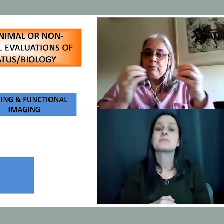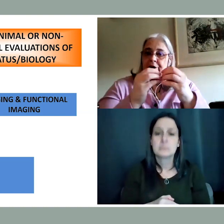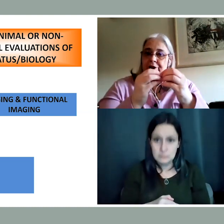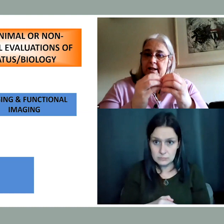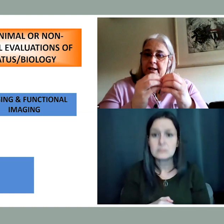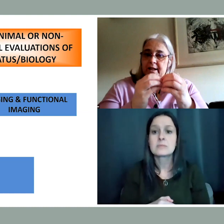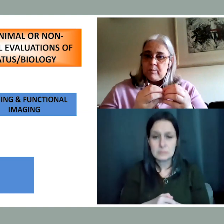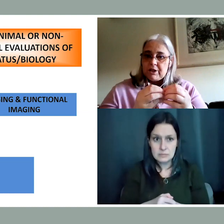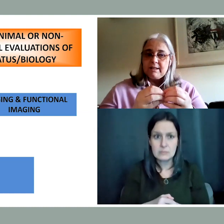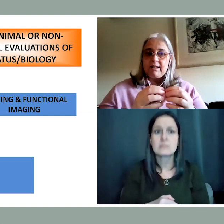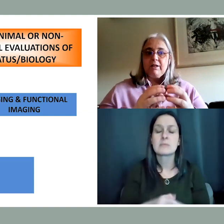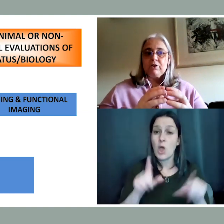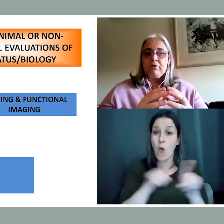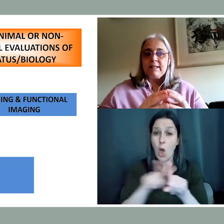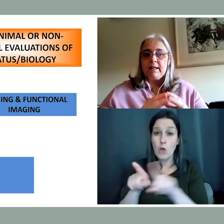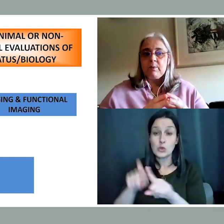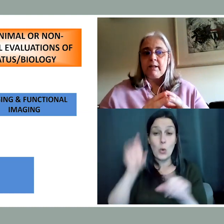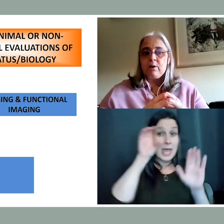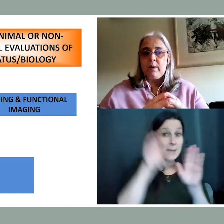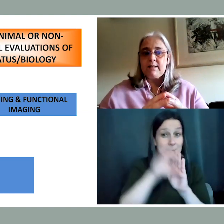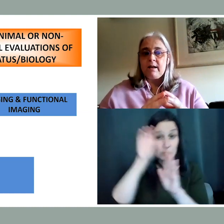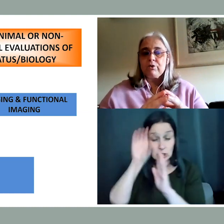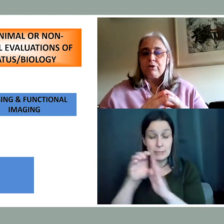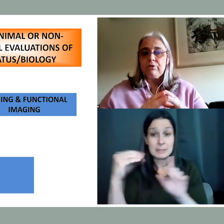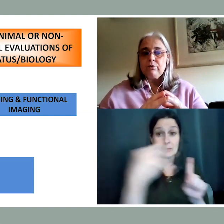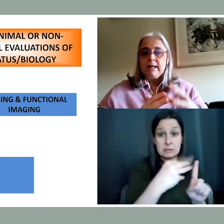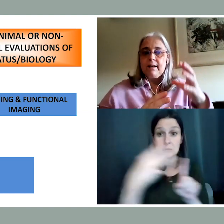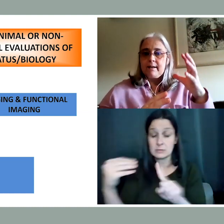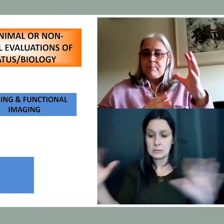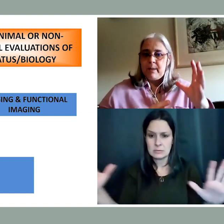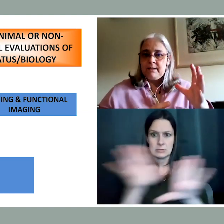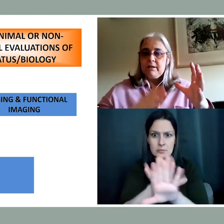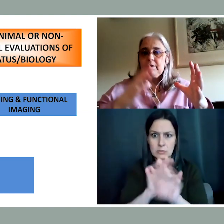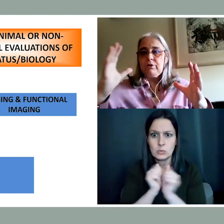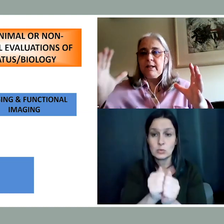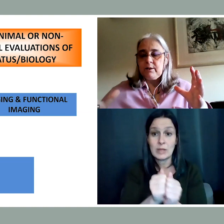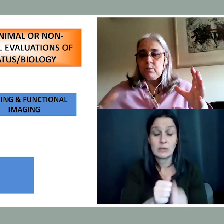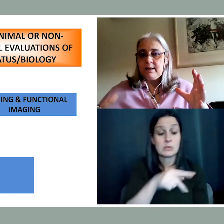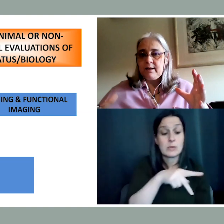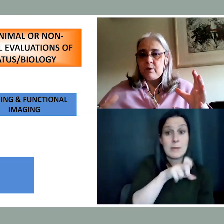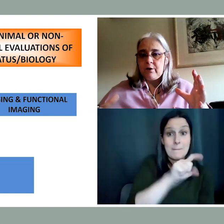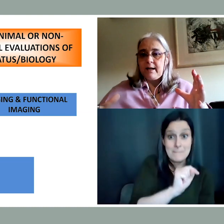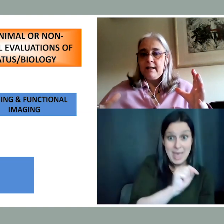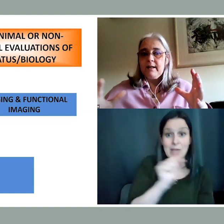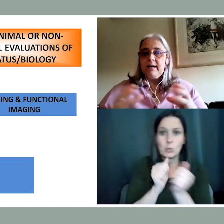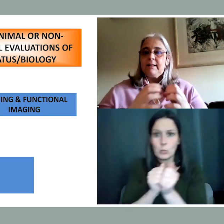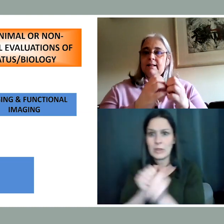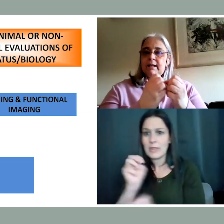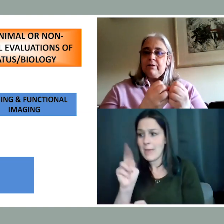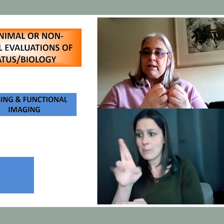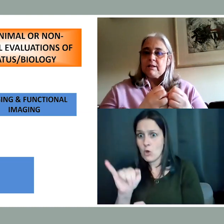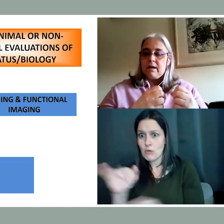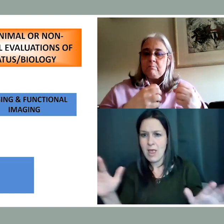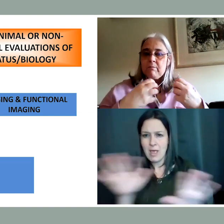ways of merging these images. So for example, there are ways now to do a PET together with an MRI, and